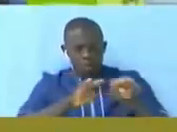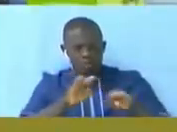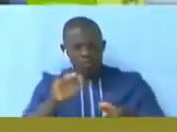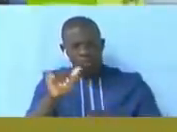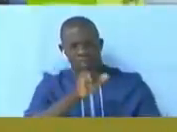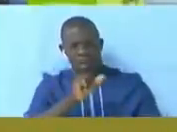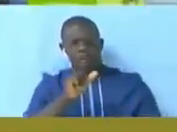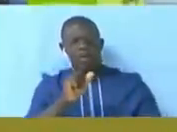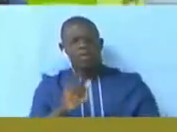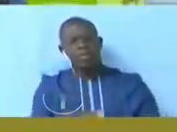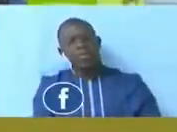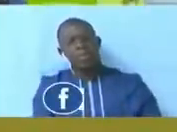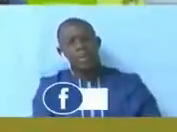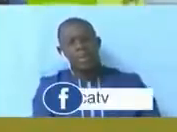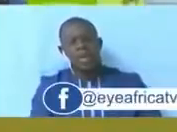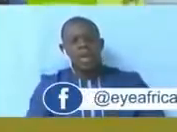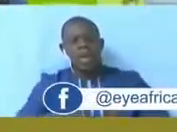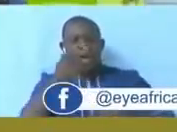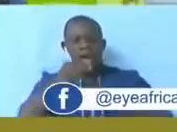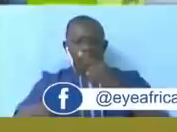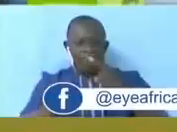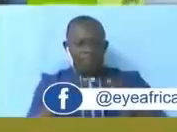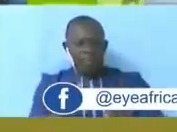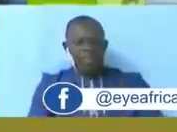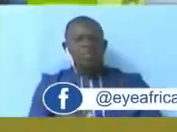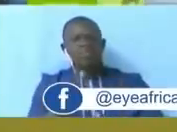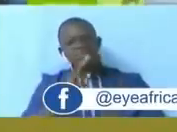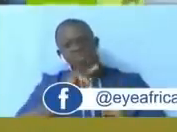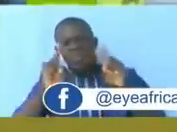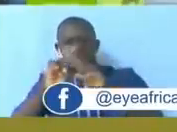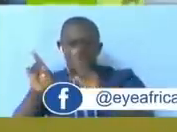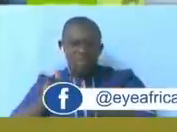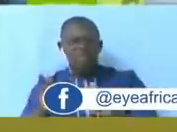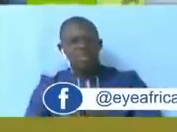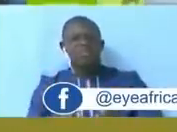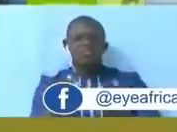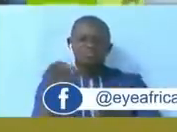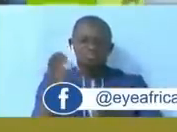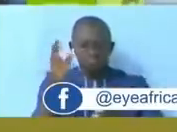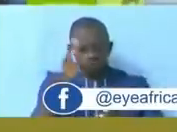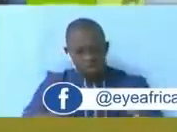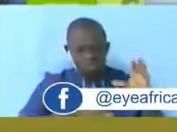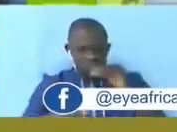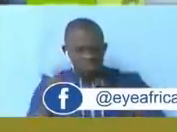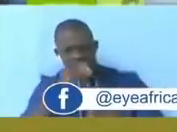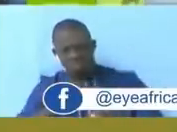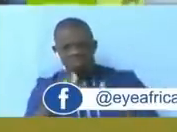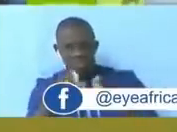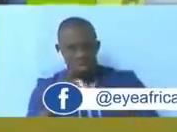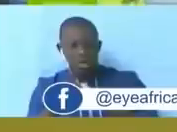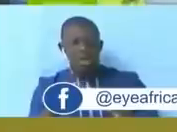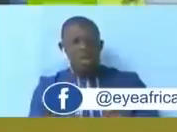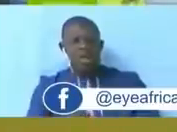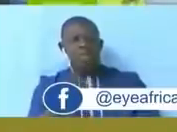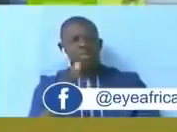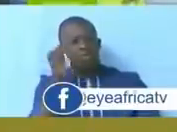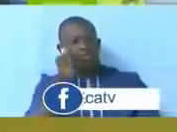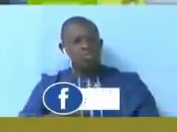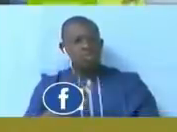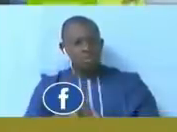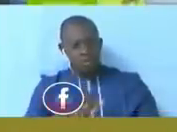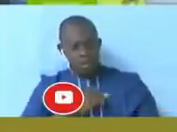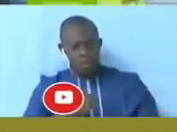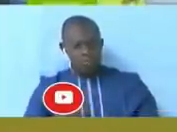damen mampare murula koma. And after a lot of irresponsible talk, andu we ataranga diamu jama kenyo tema. I put on the gear of my vehicle and I left him